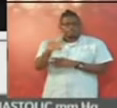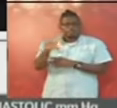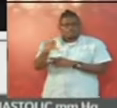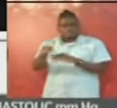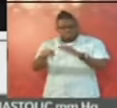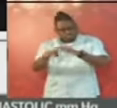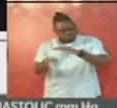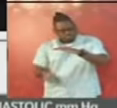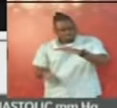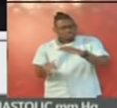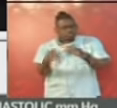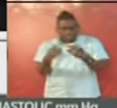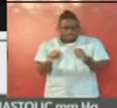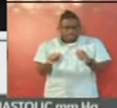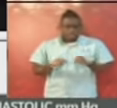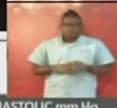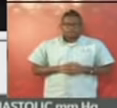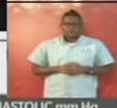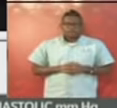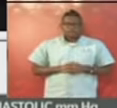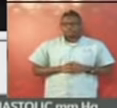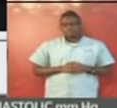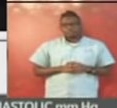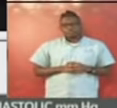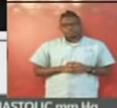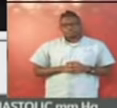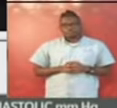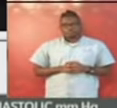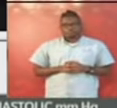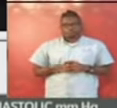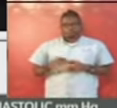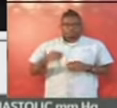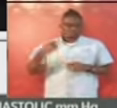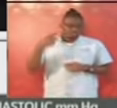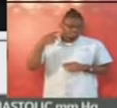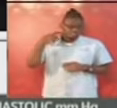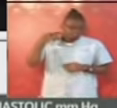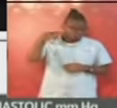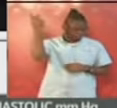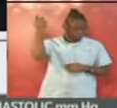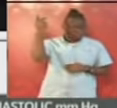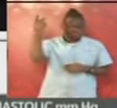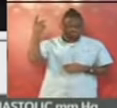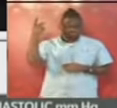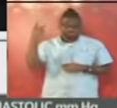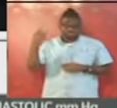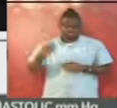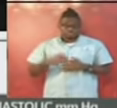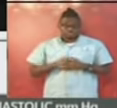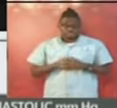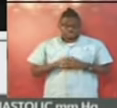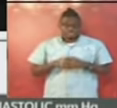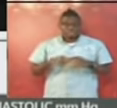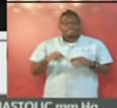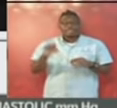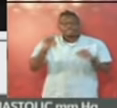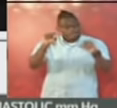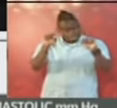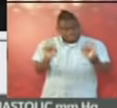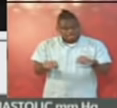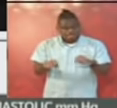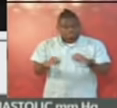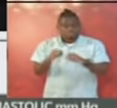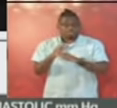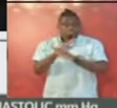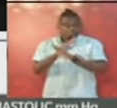Next. Now, high blood pressure is the single most important preventable cause of premature death. We're